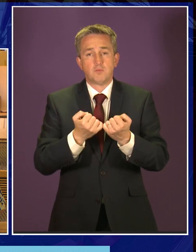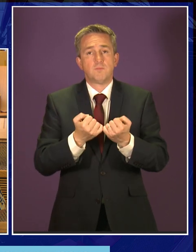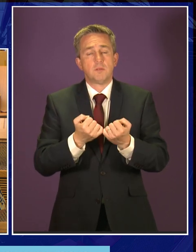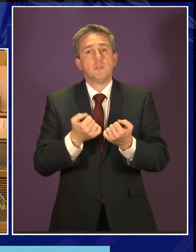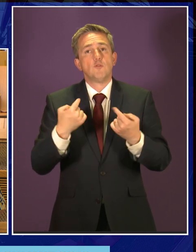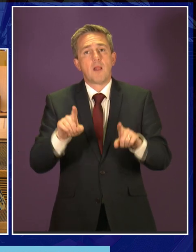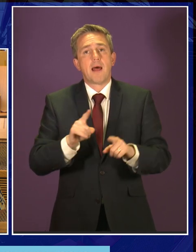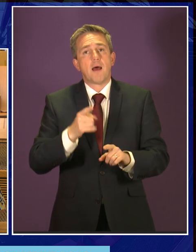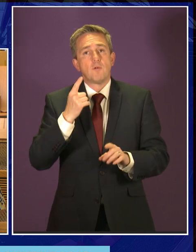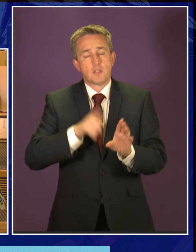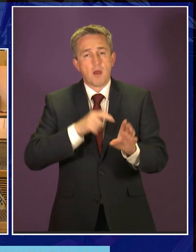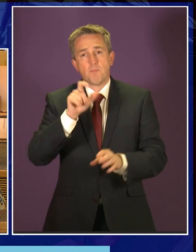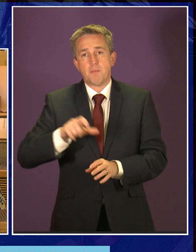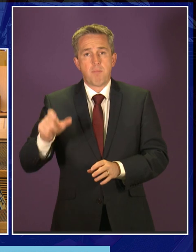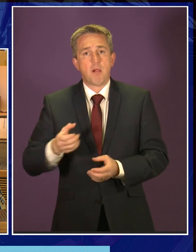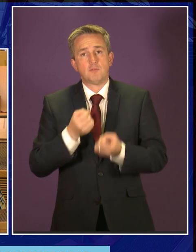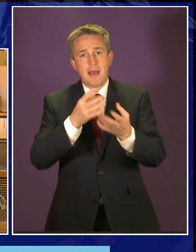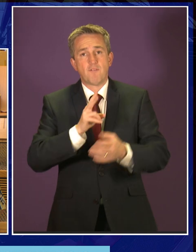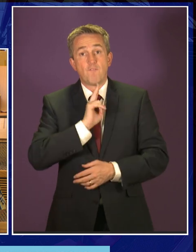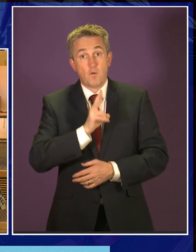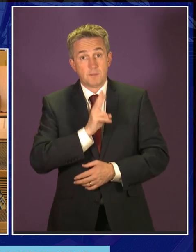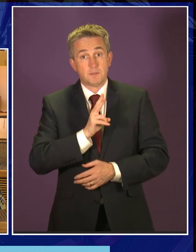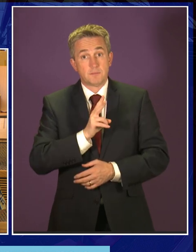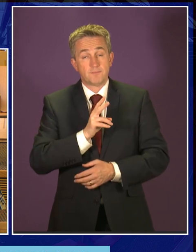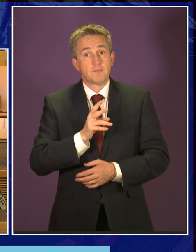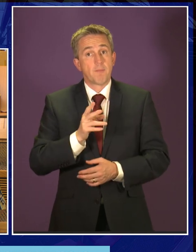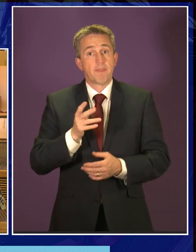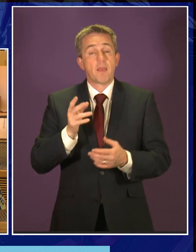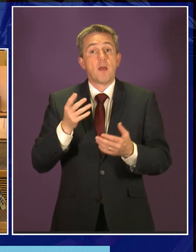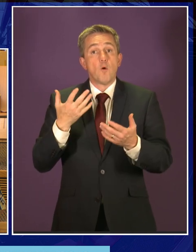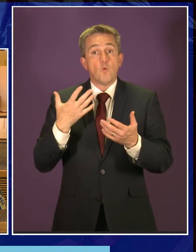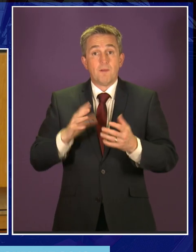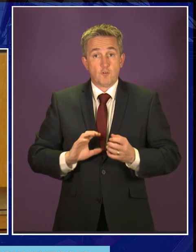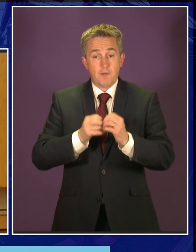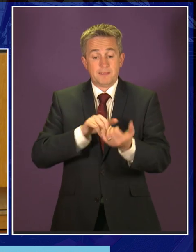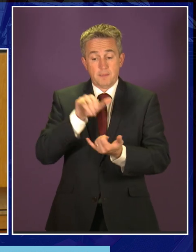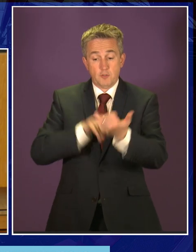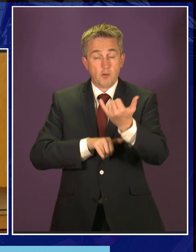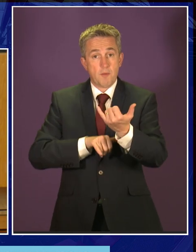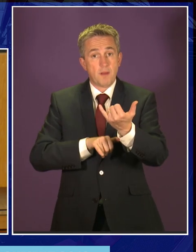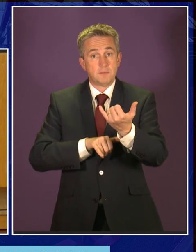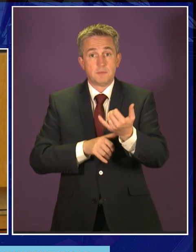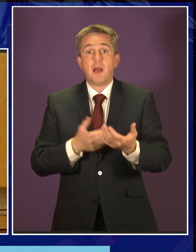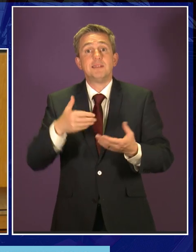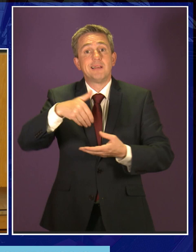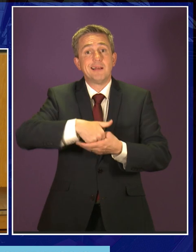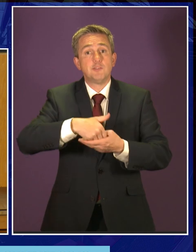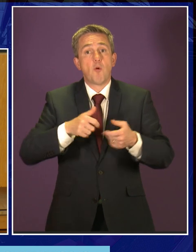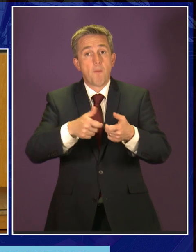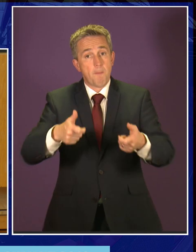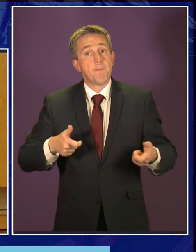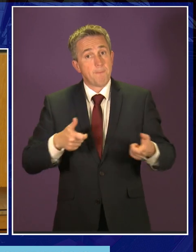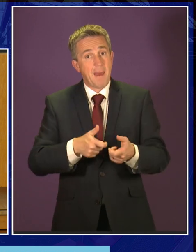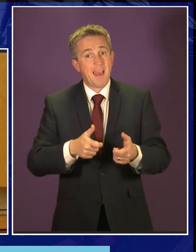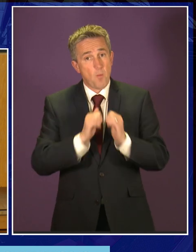to have voices. In case you are interested, there is a document about NIAG, the National Youth Arts Advisory Group, inside your delegation pack that